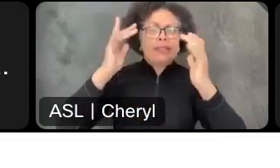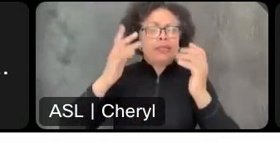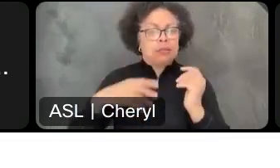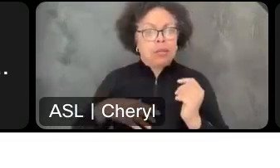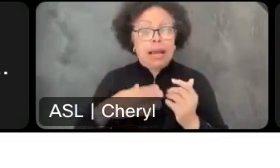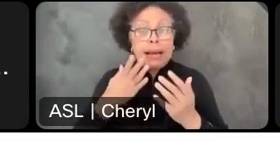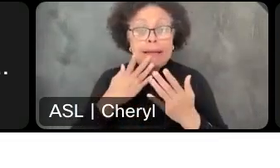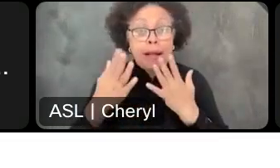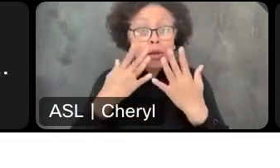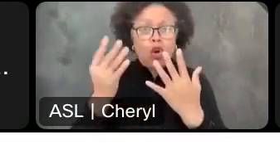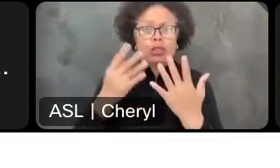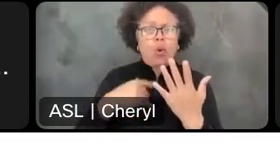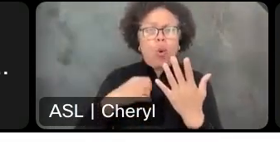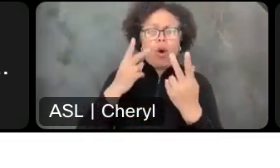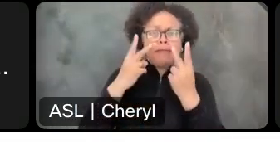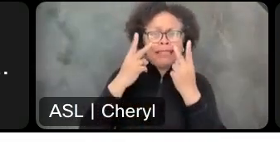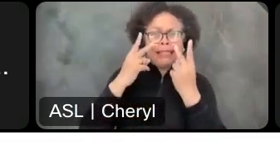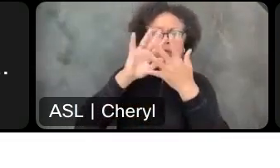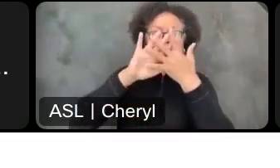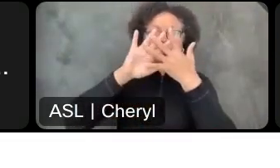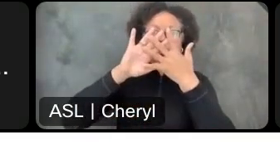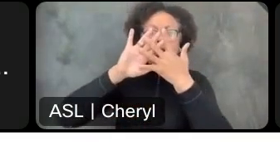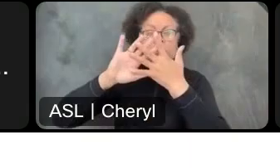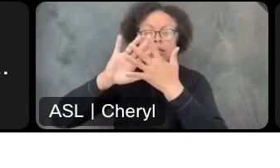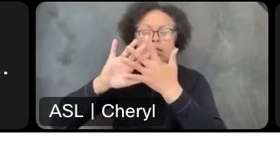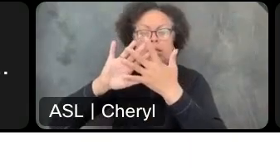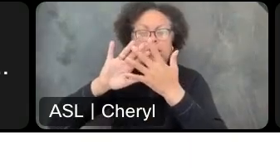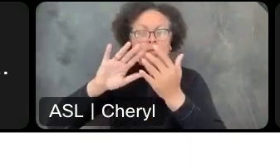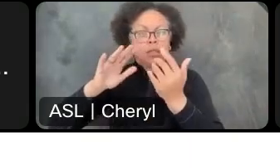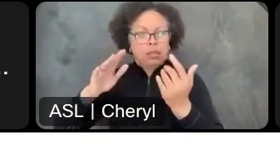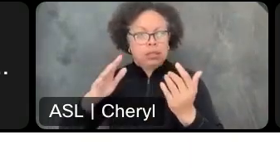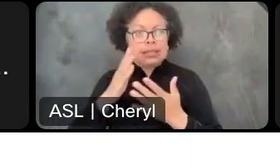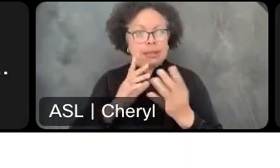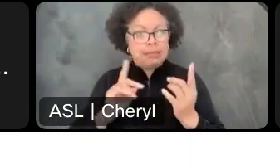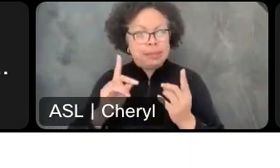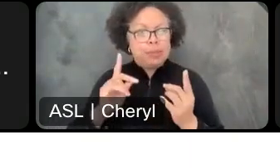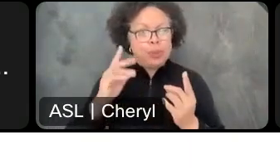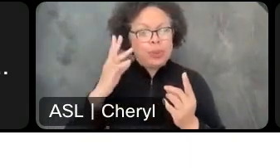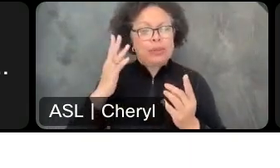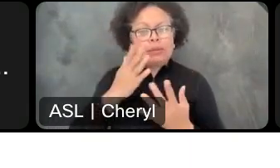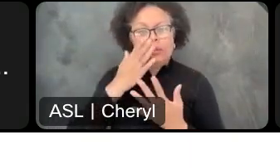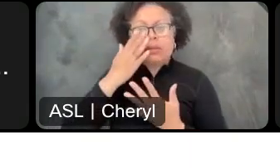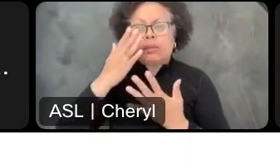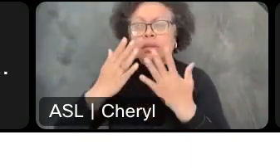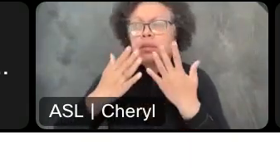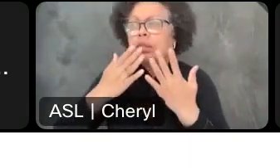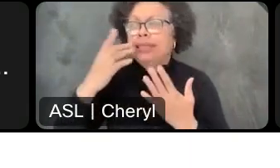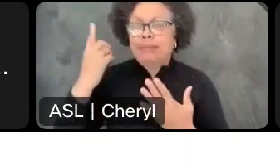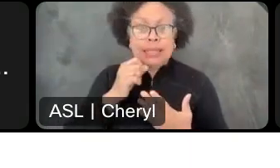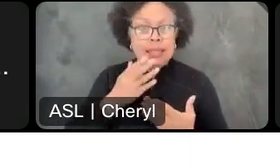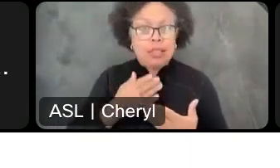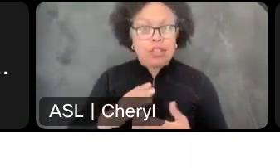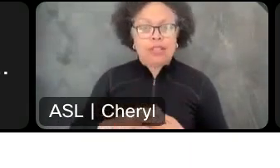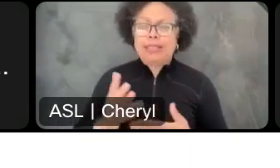experience visual distortions. Many people experience smells or tastes. Sometimes these